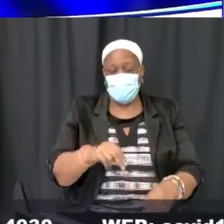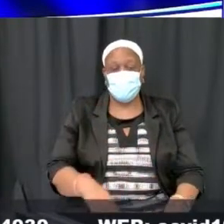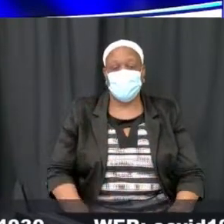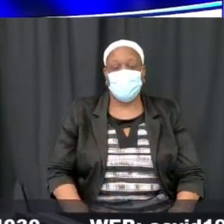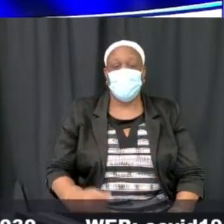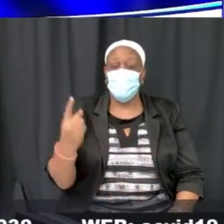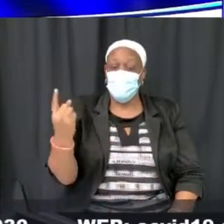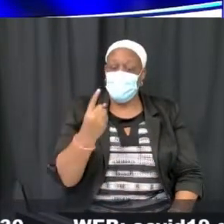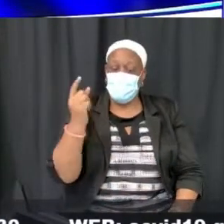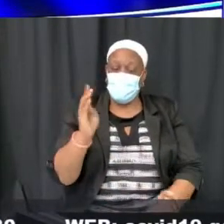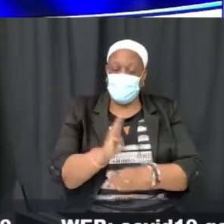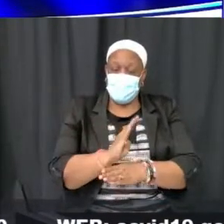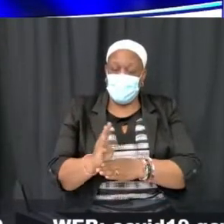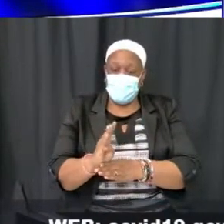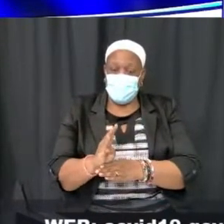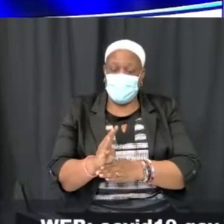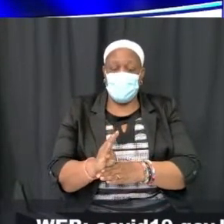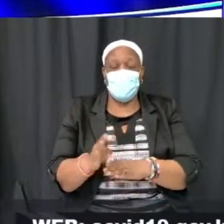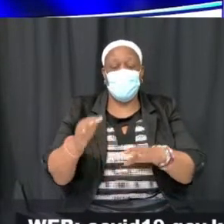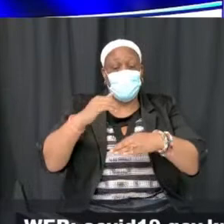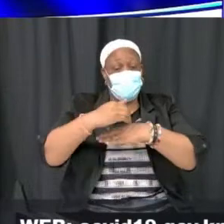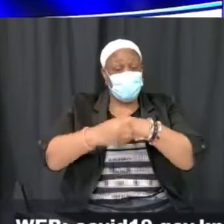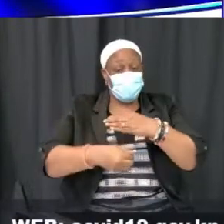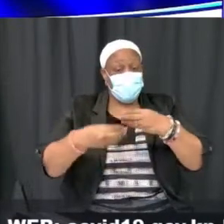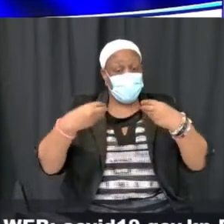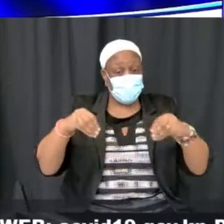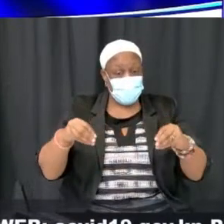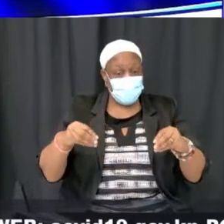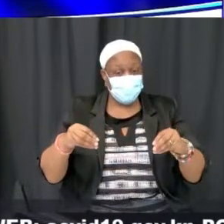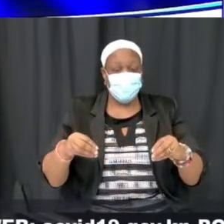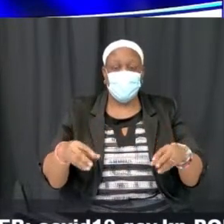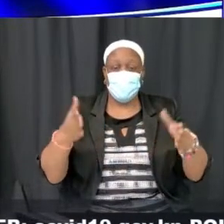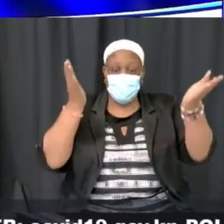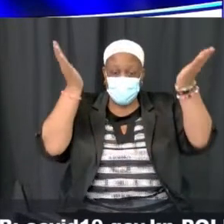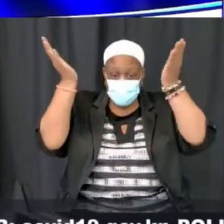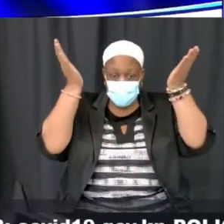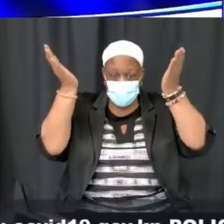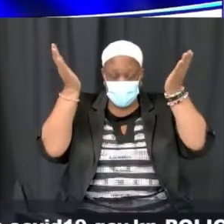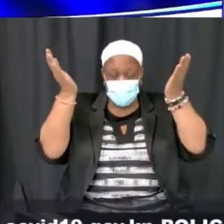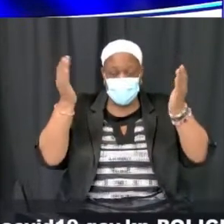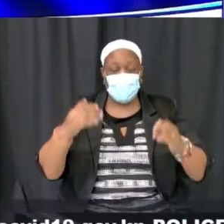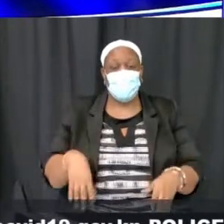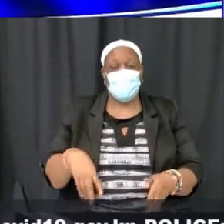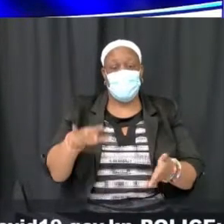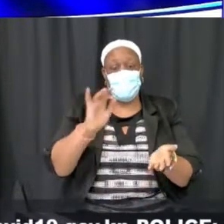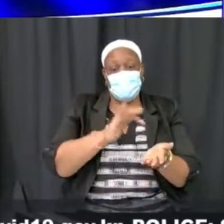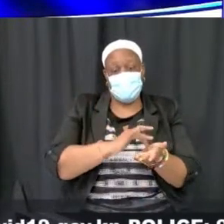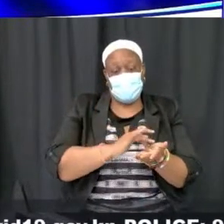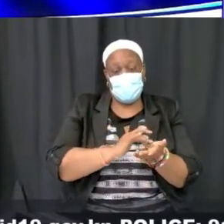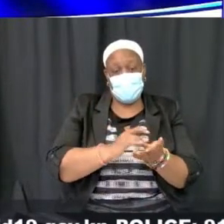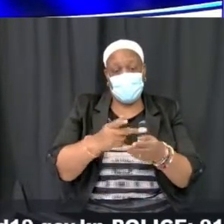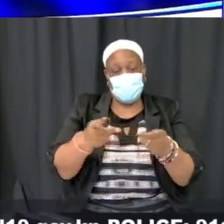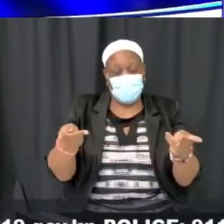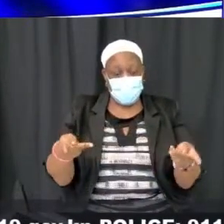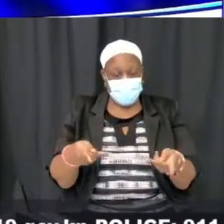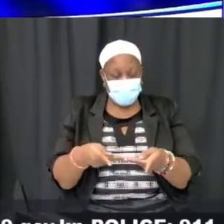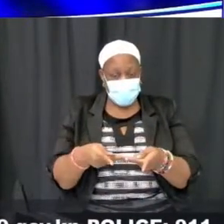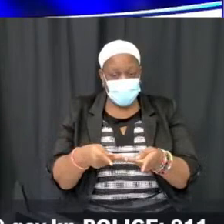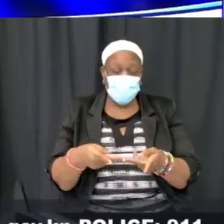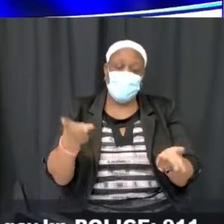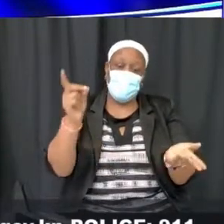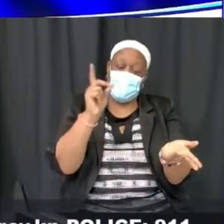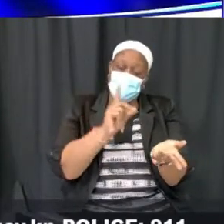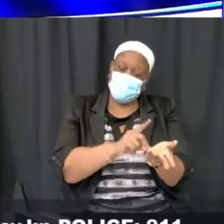operate: bakeries, supermarkets, pharmacies, private medical facilities and